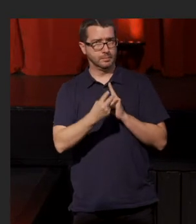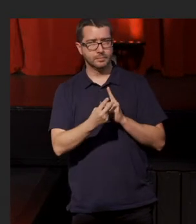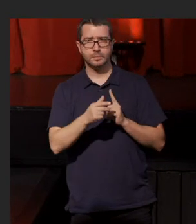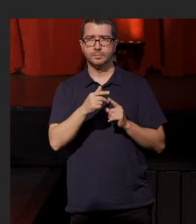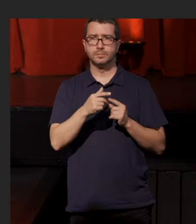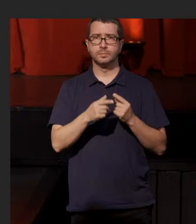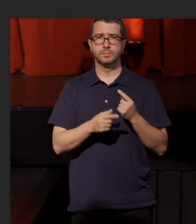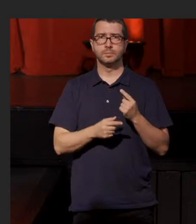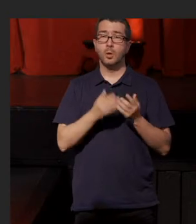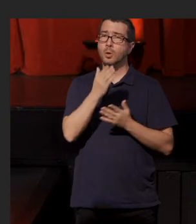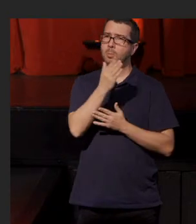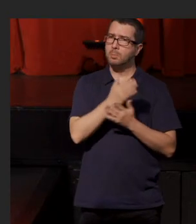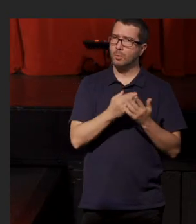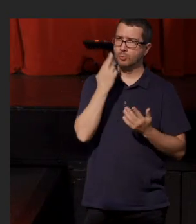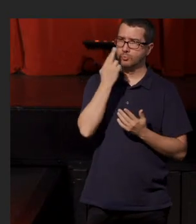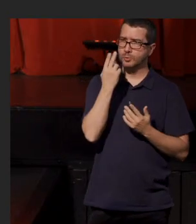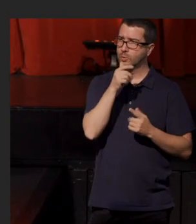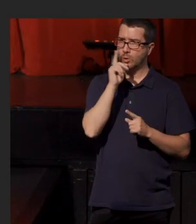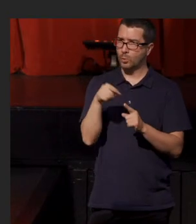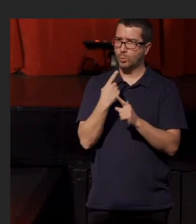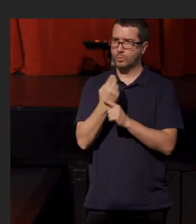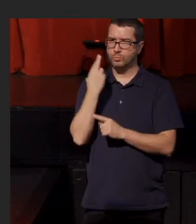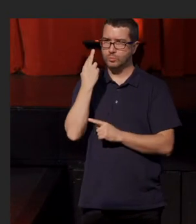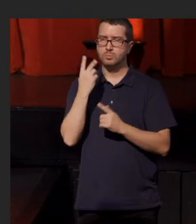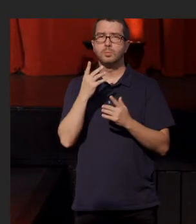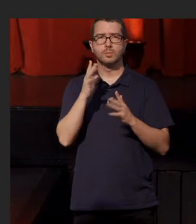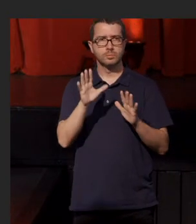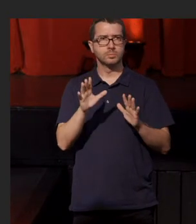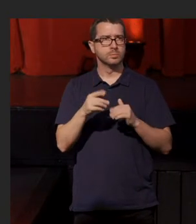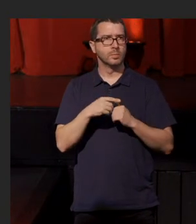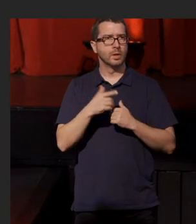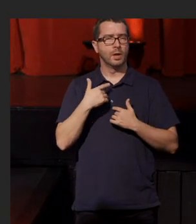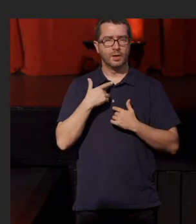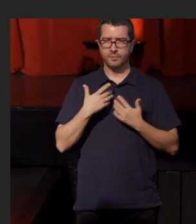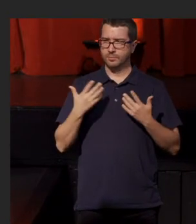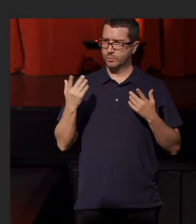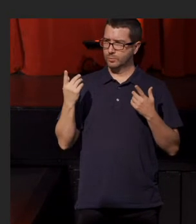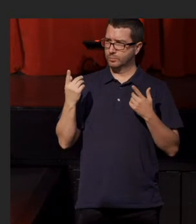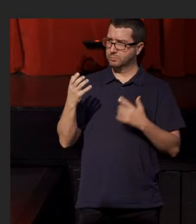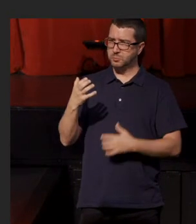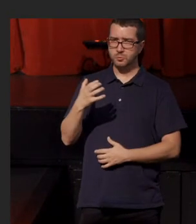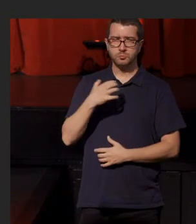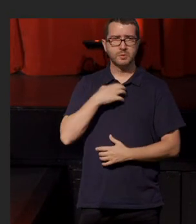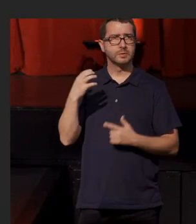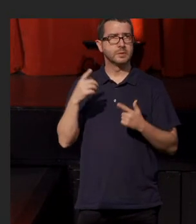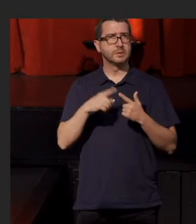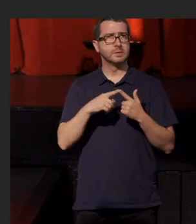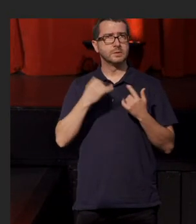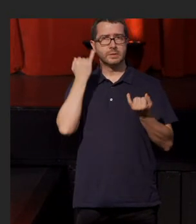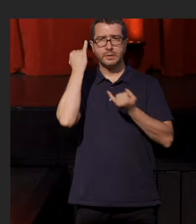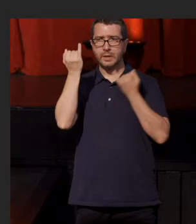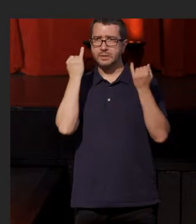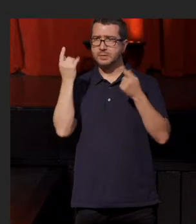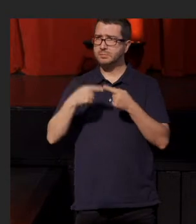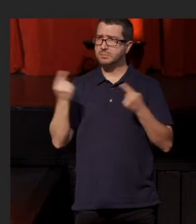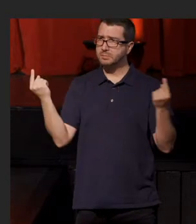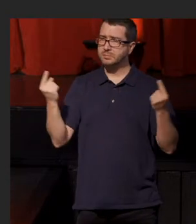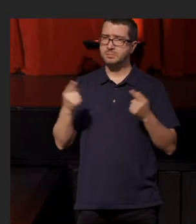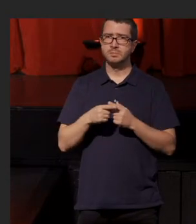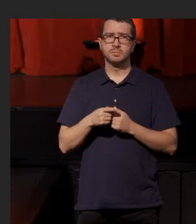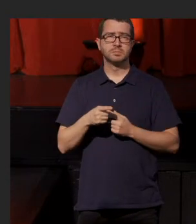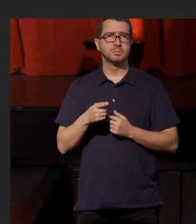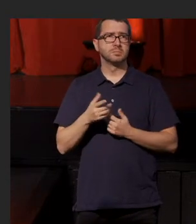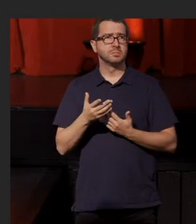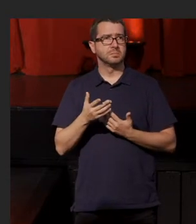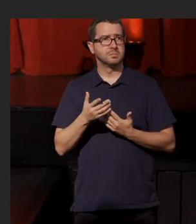because it also reflects pre-existing grievances and ideological divisions and various prejudices that go